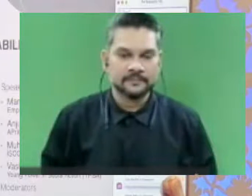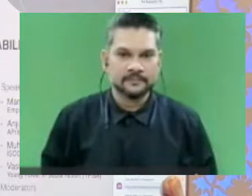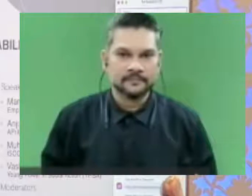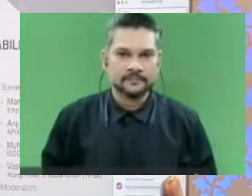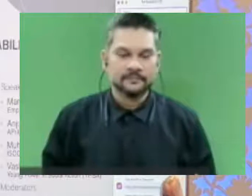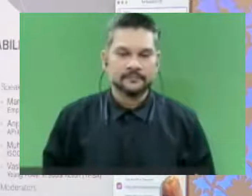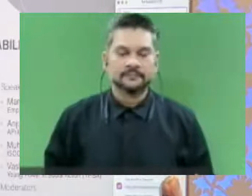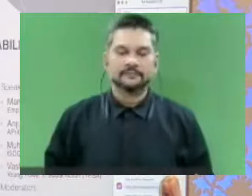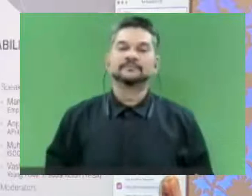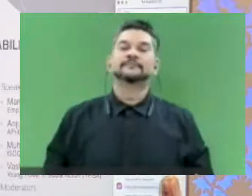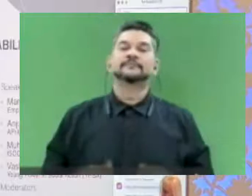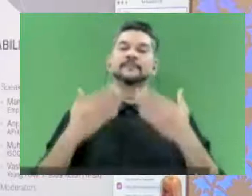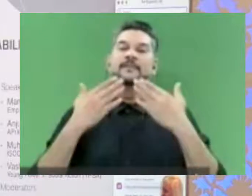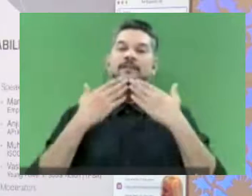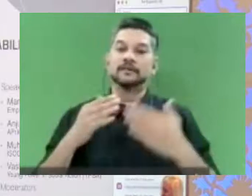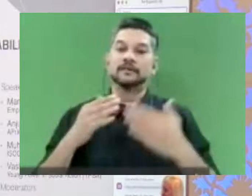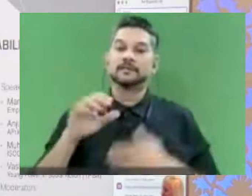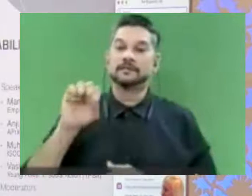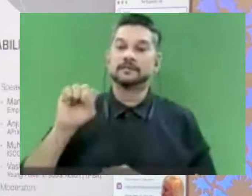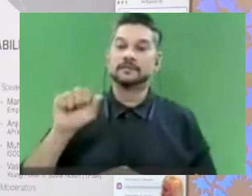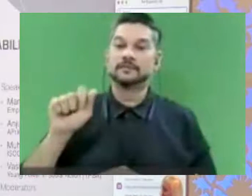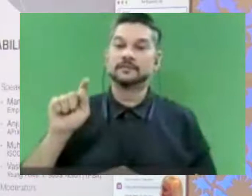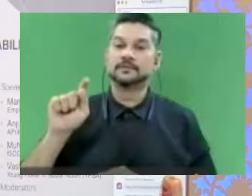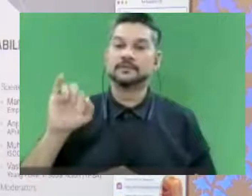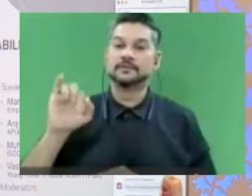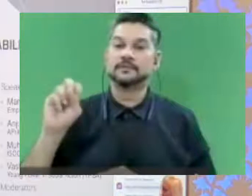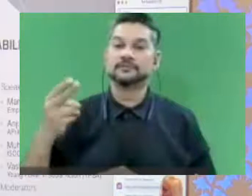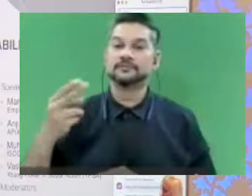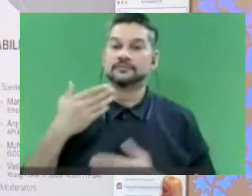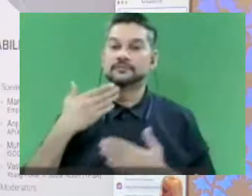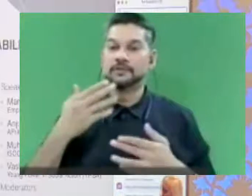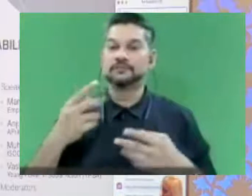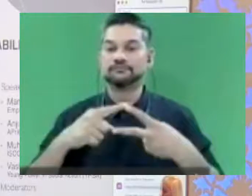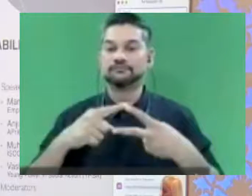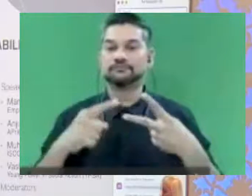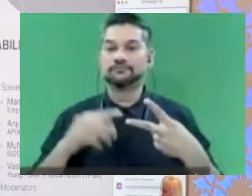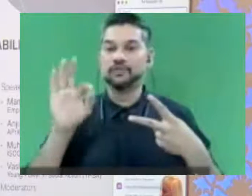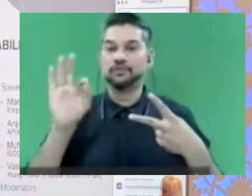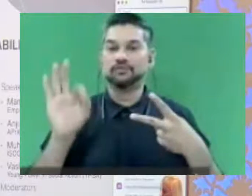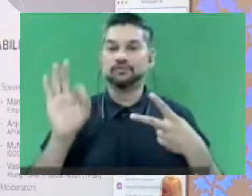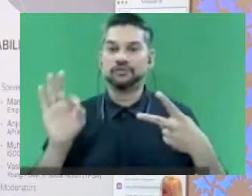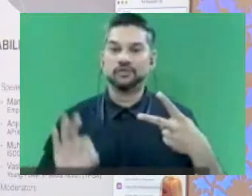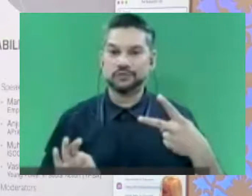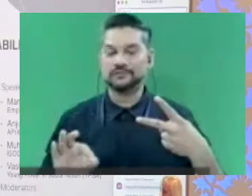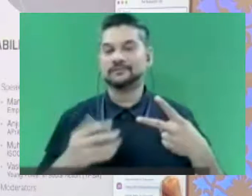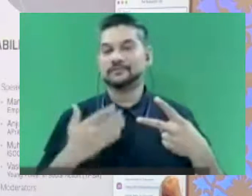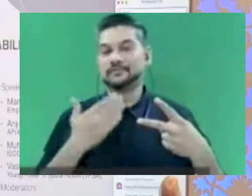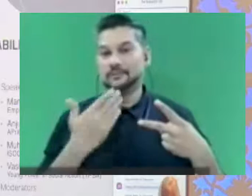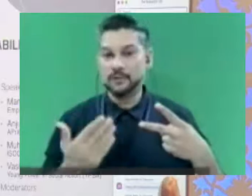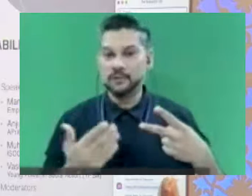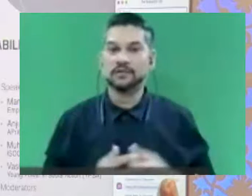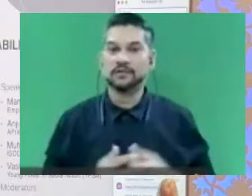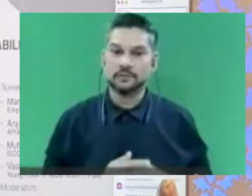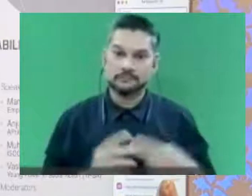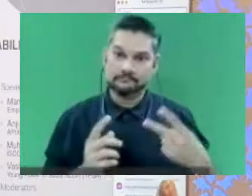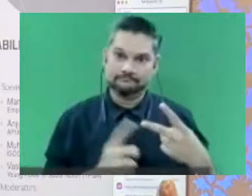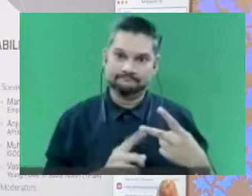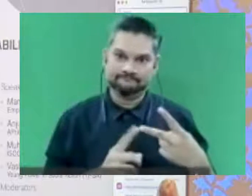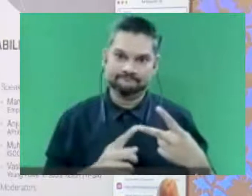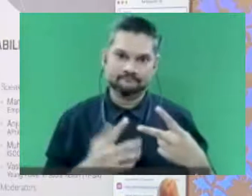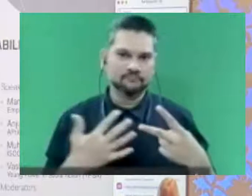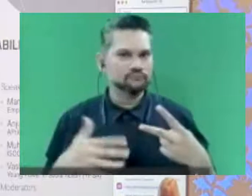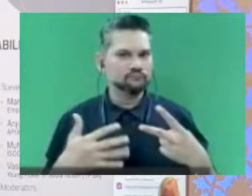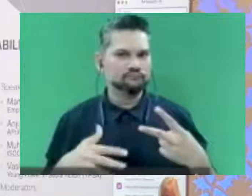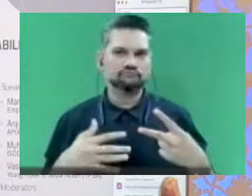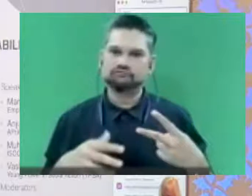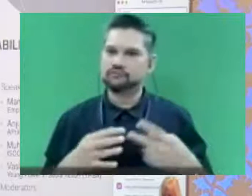Yes, thank you, Satish, for raising these two questions, and particularly the second one with regards